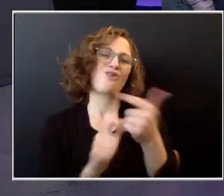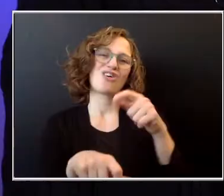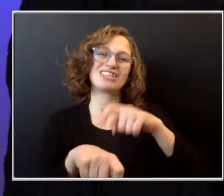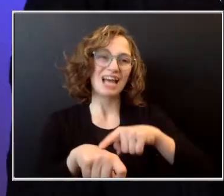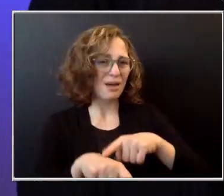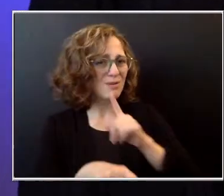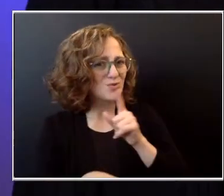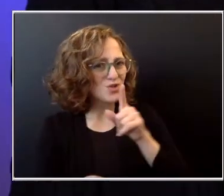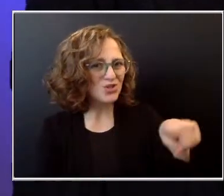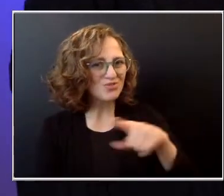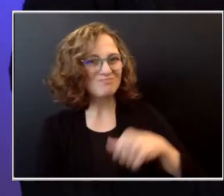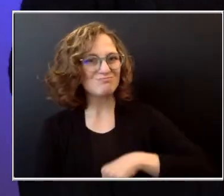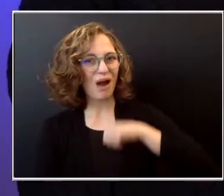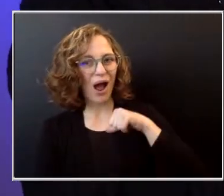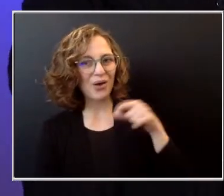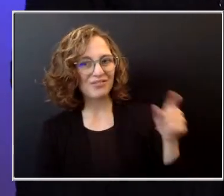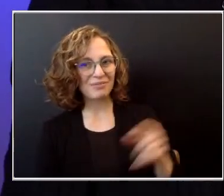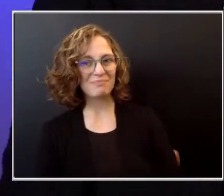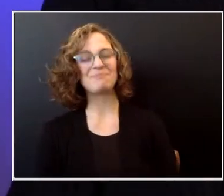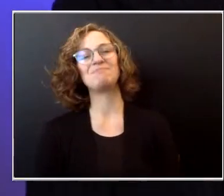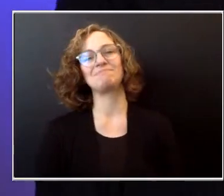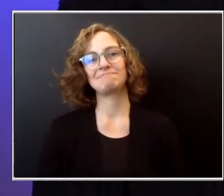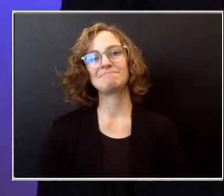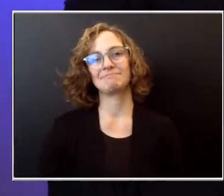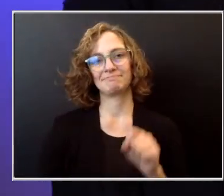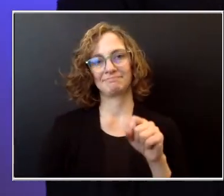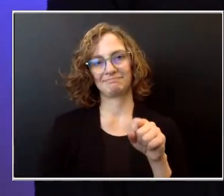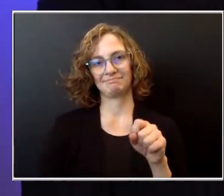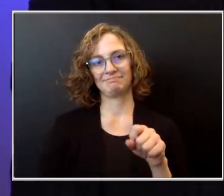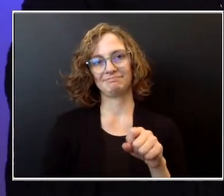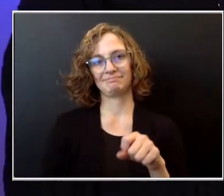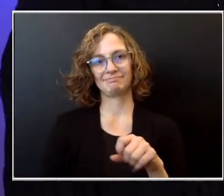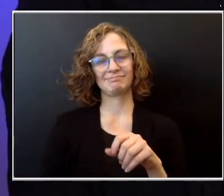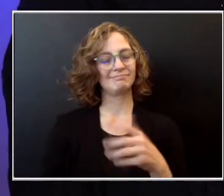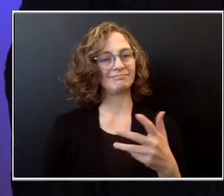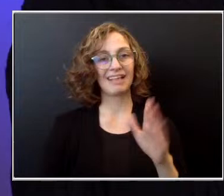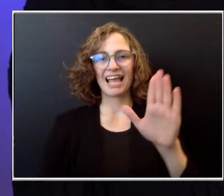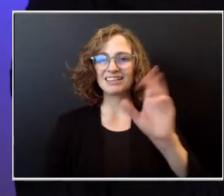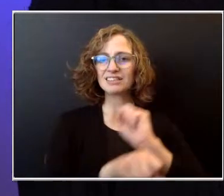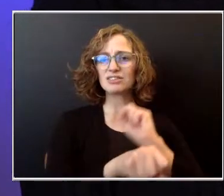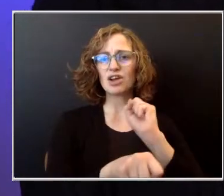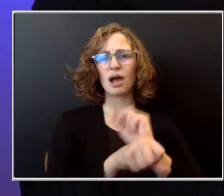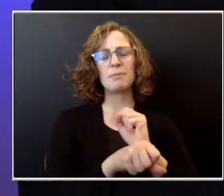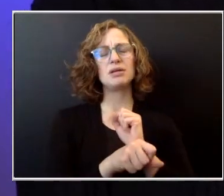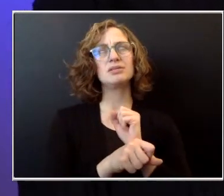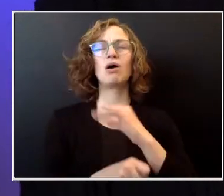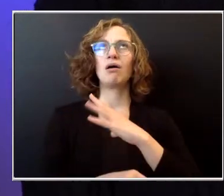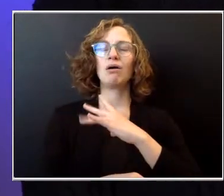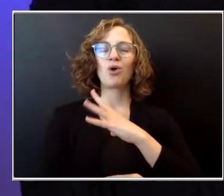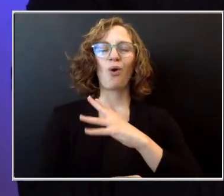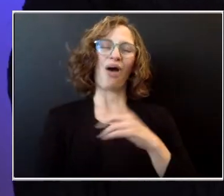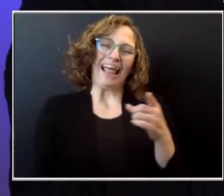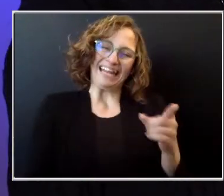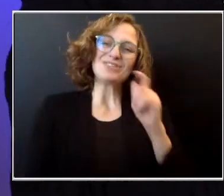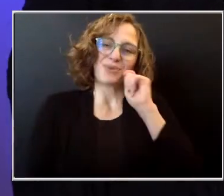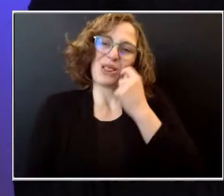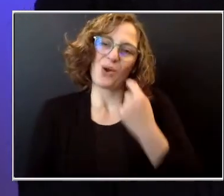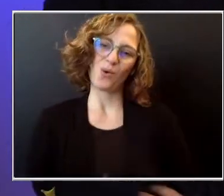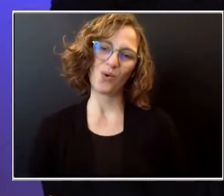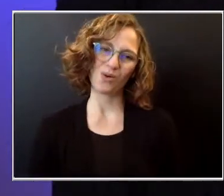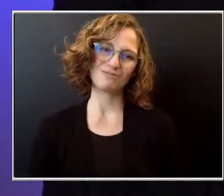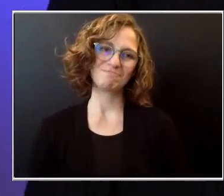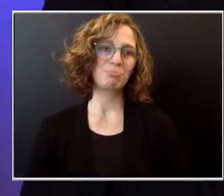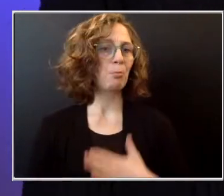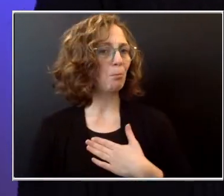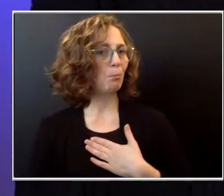Yeah, like I think what he does is like so cool, and he's just really cool. Aww. Yeah, he's also a little bit